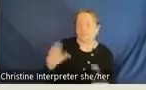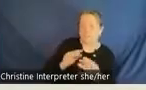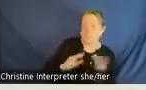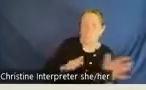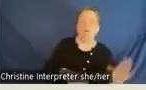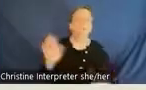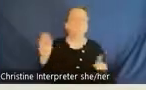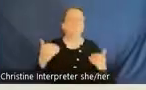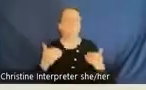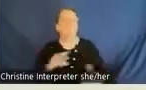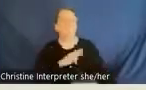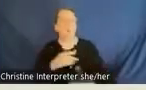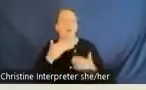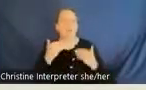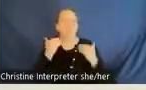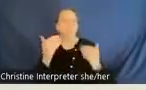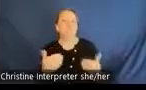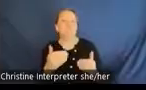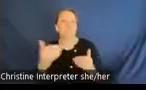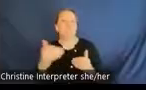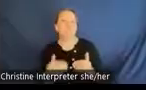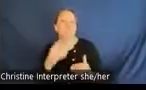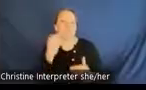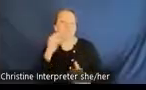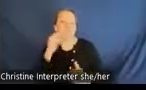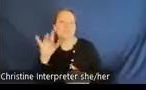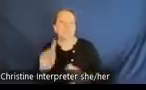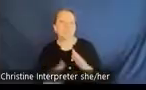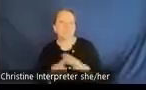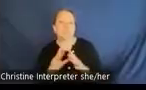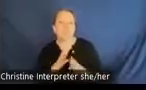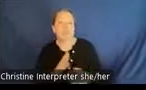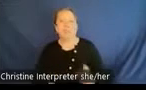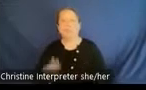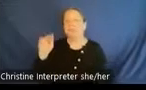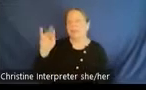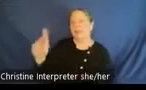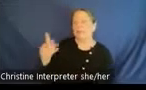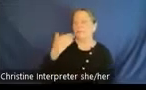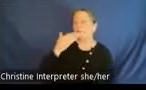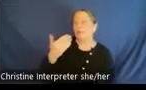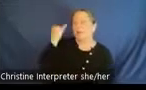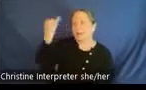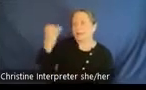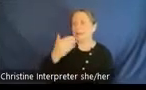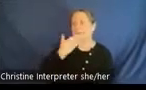maybe we can come back to him later. This is Nick. That sounds like a good idea. Thank you, Val.